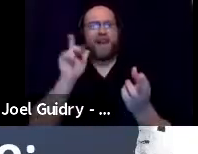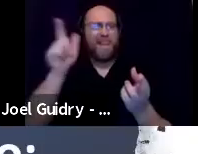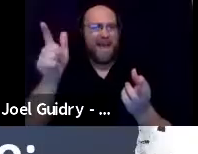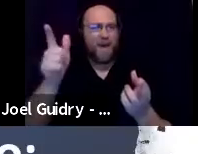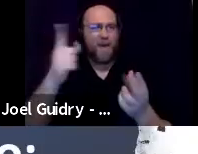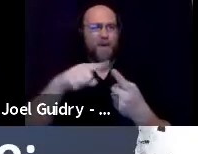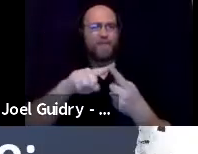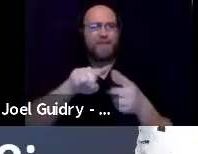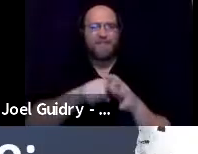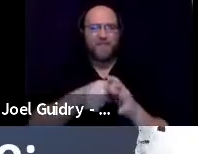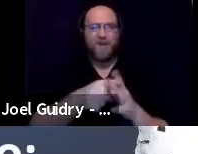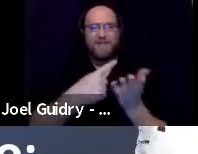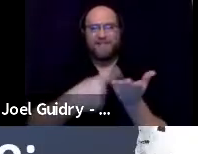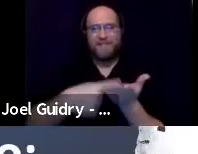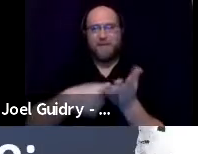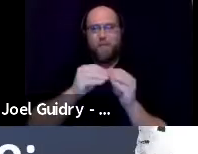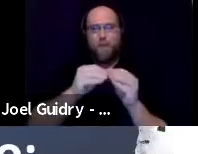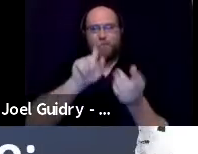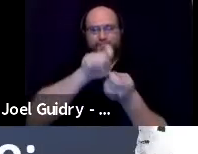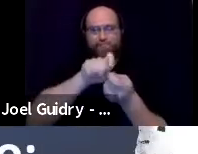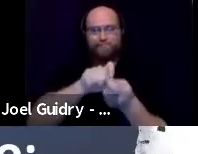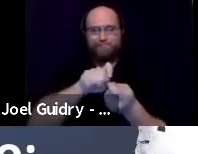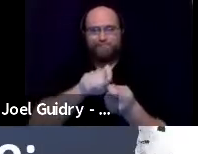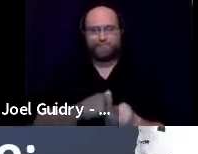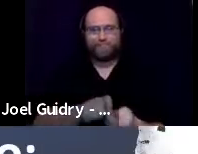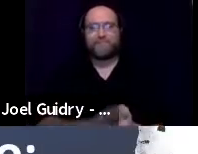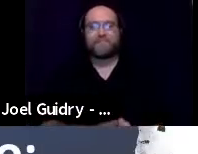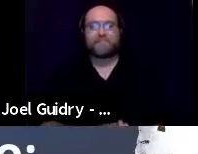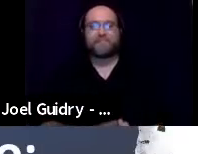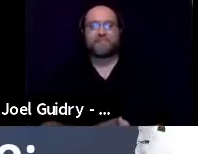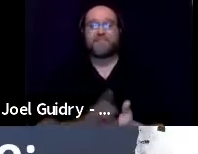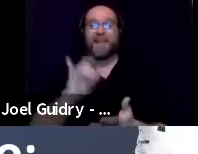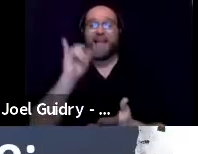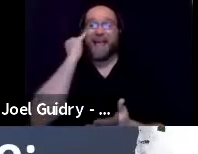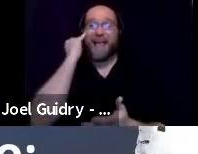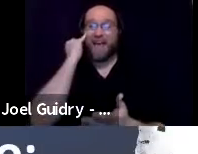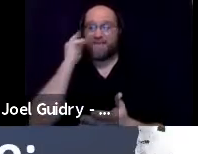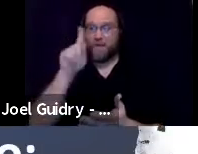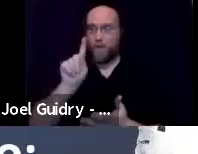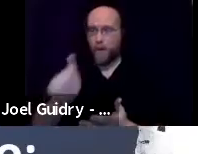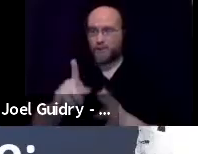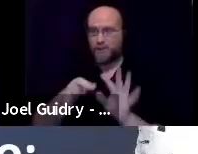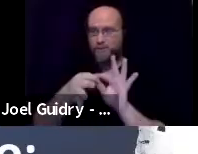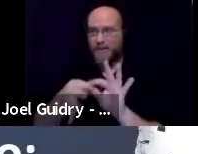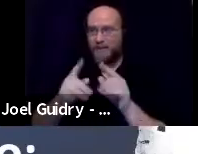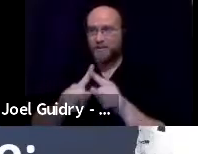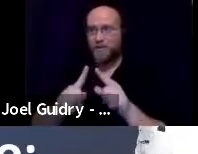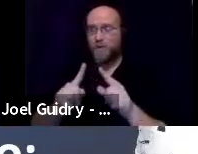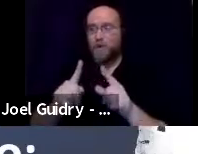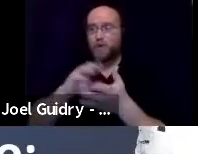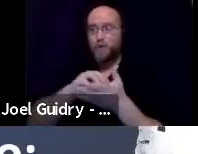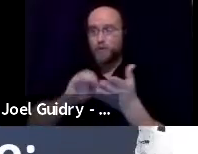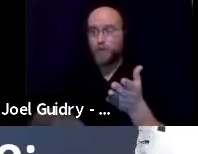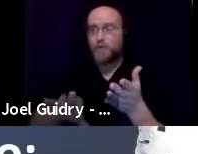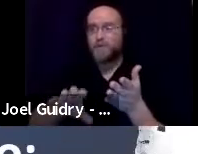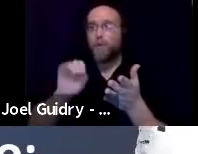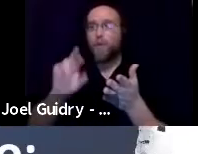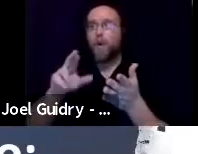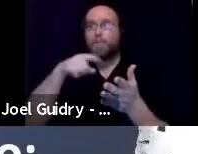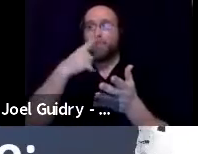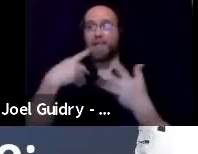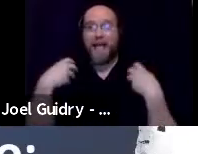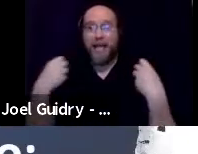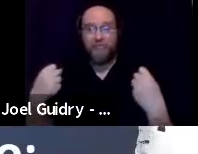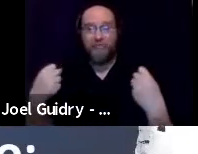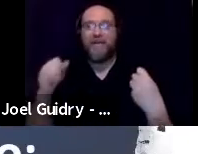specifics. If it has to do with student or public health requirements, that's in the purview of the State Department of